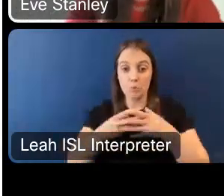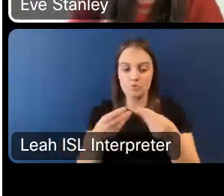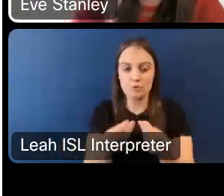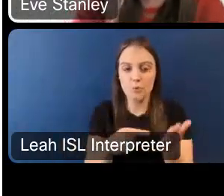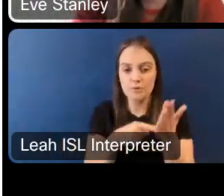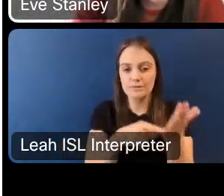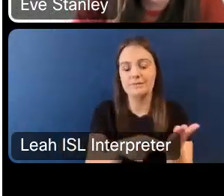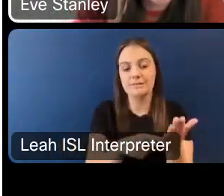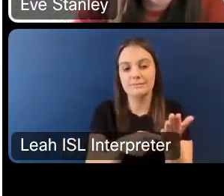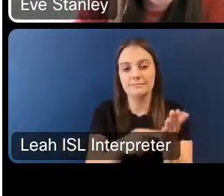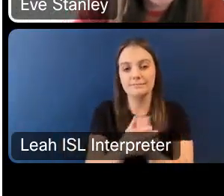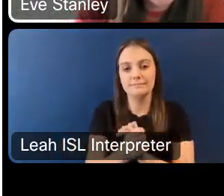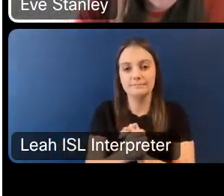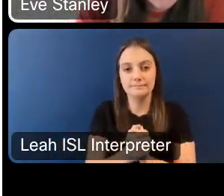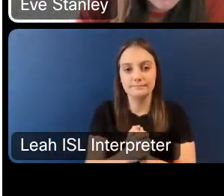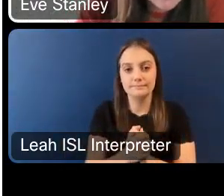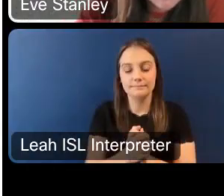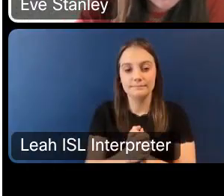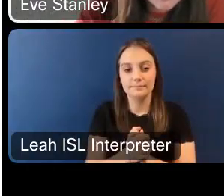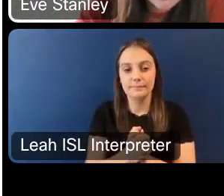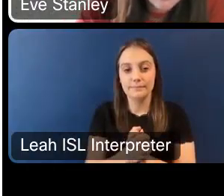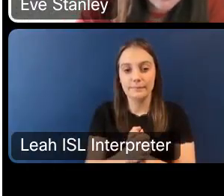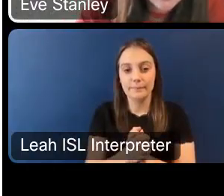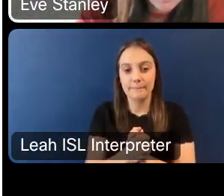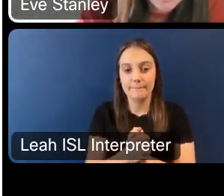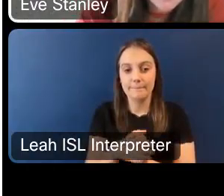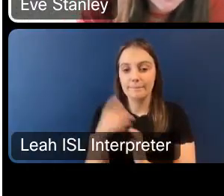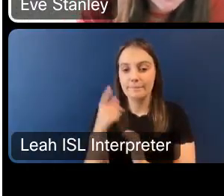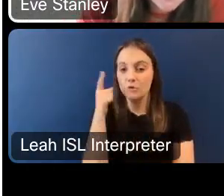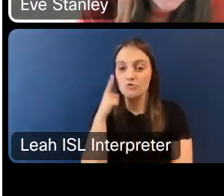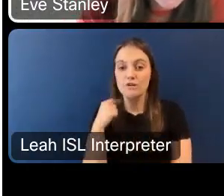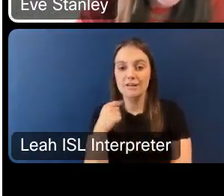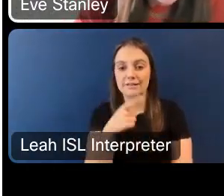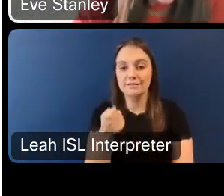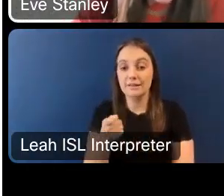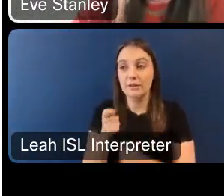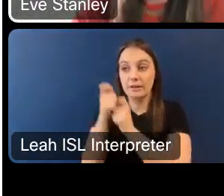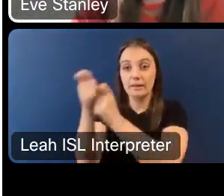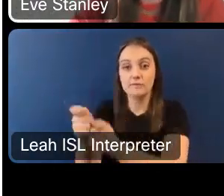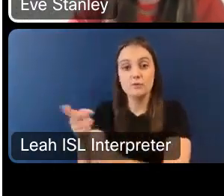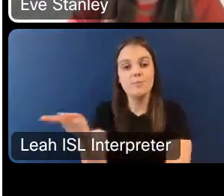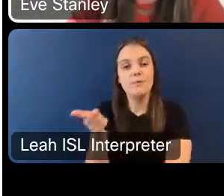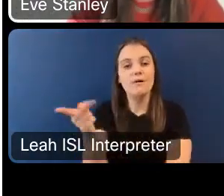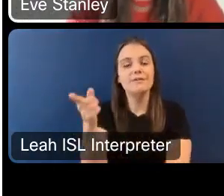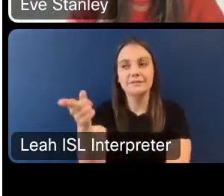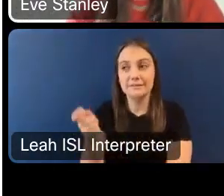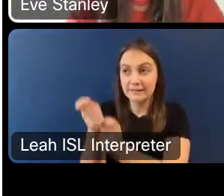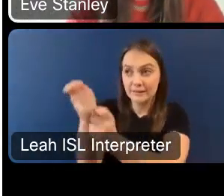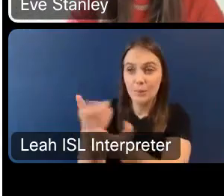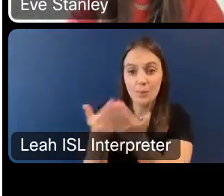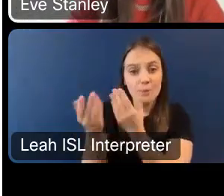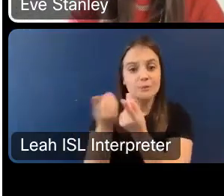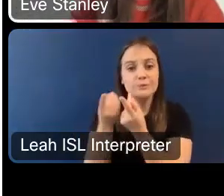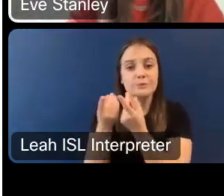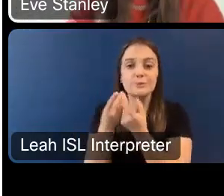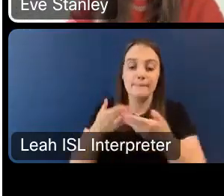they could give, firstly, this green one here to partners as to what to do in the days and months and